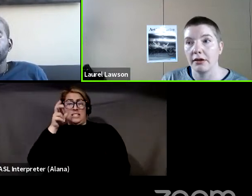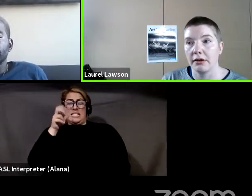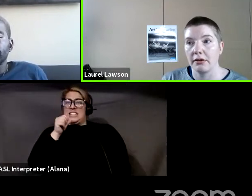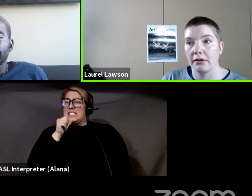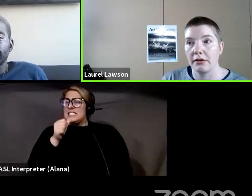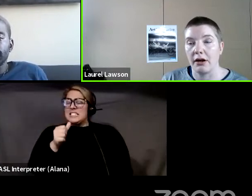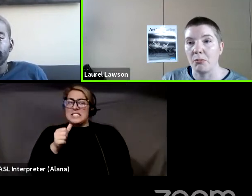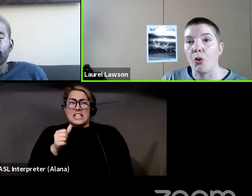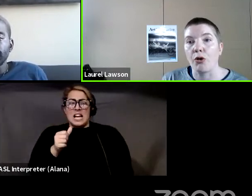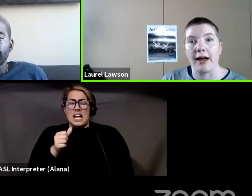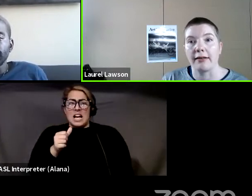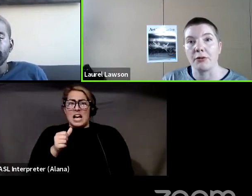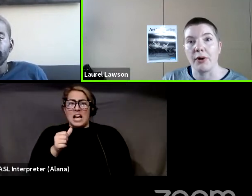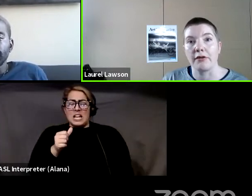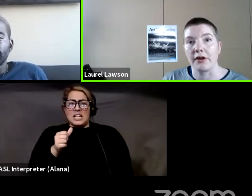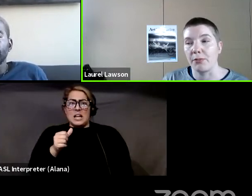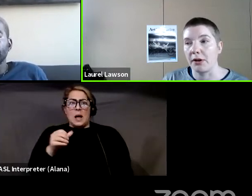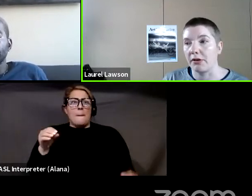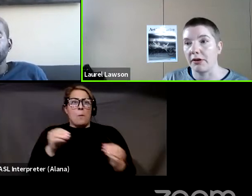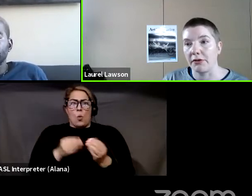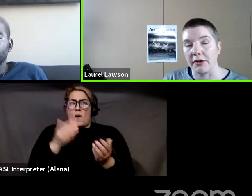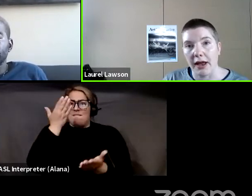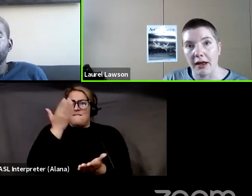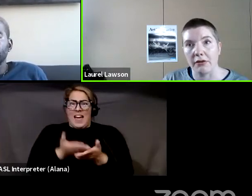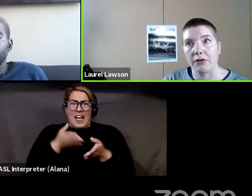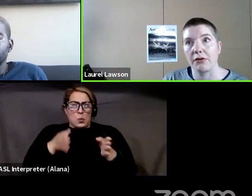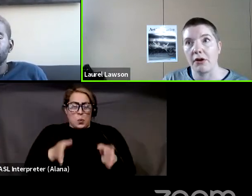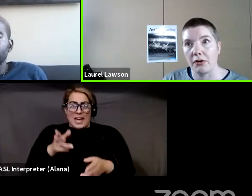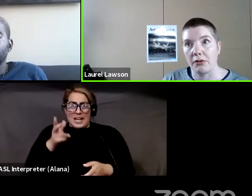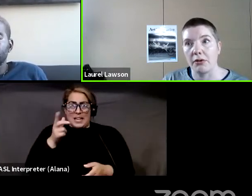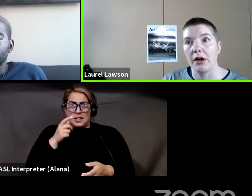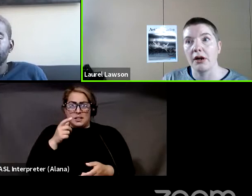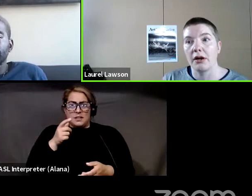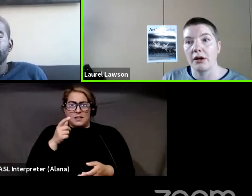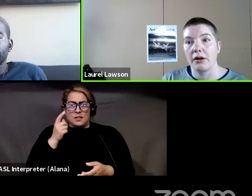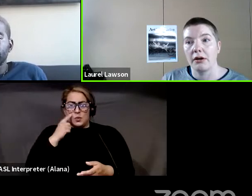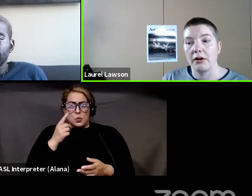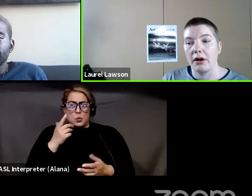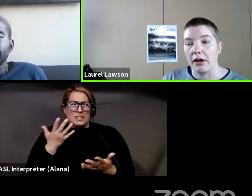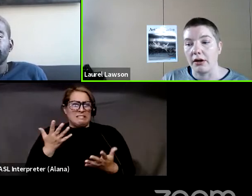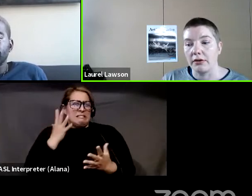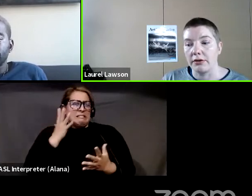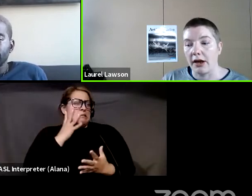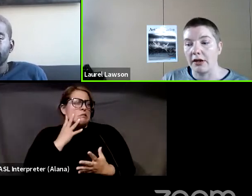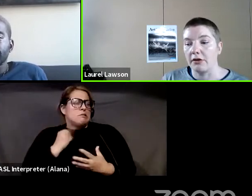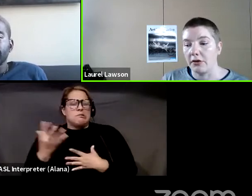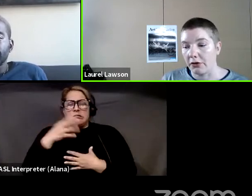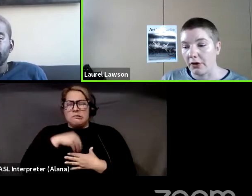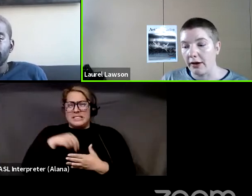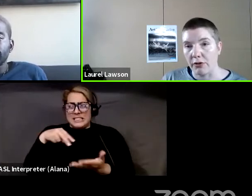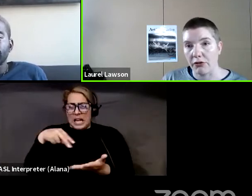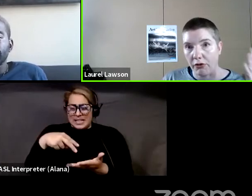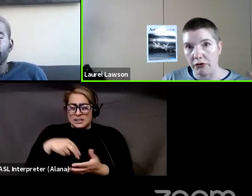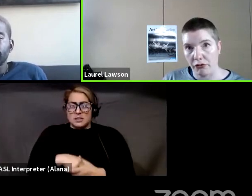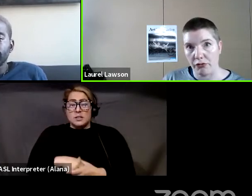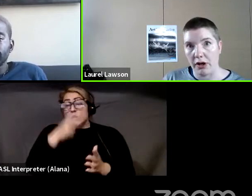inherently more valid way of experiencing dance. So diving into this kind of research